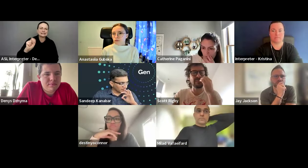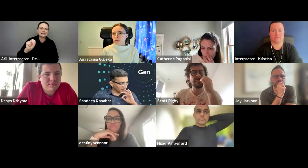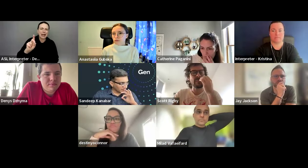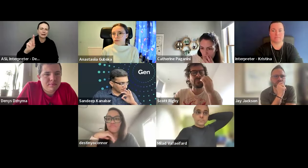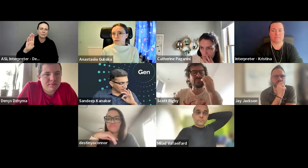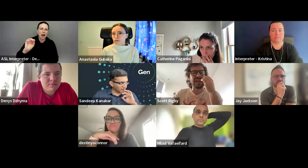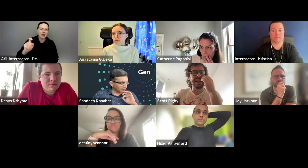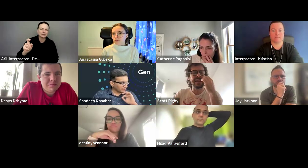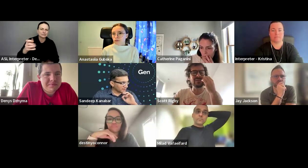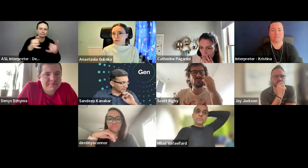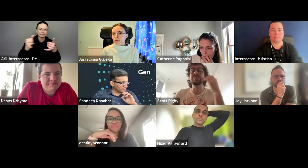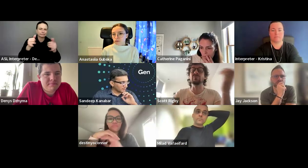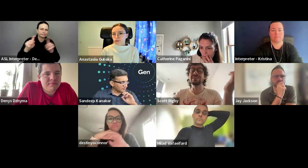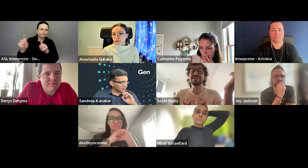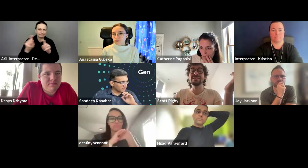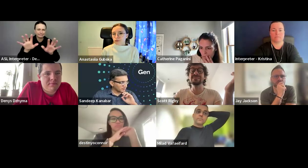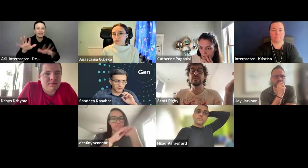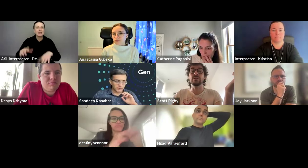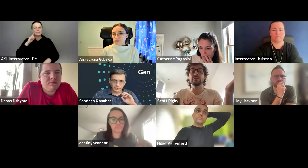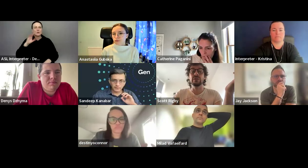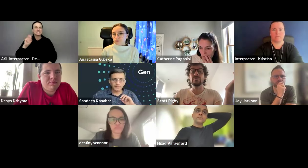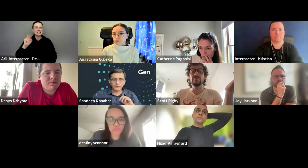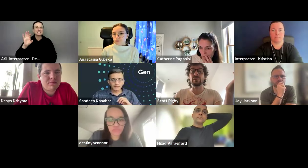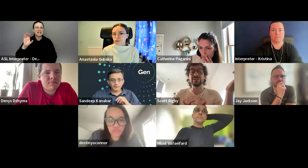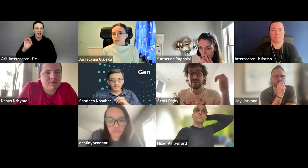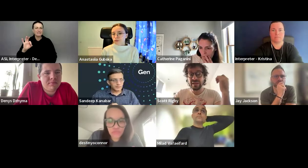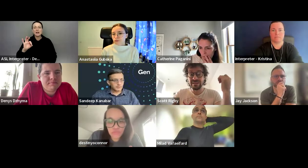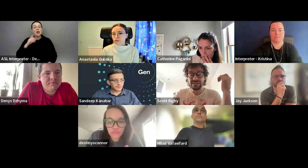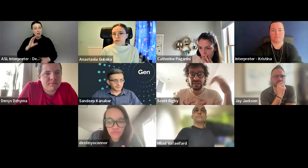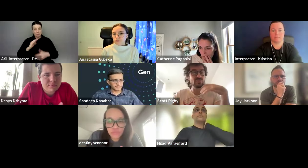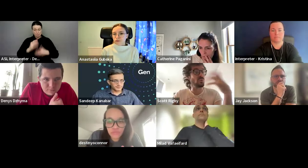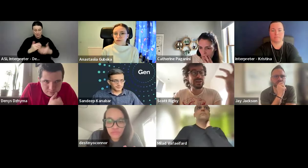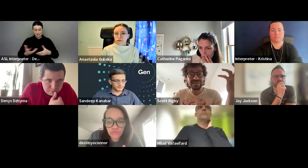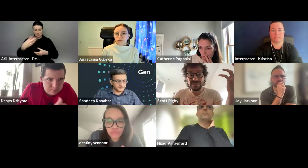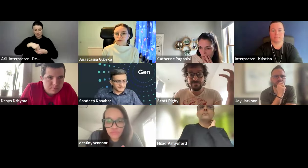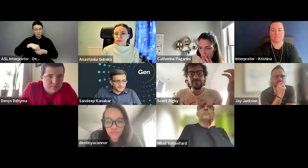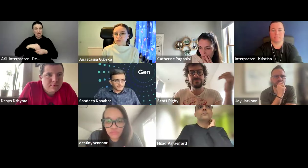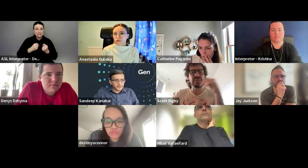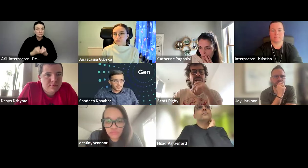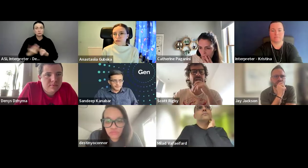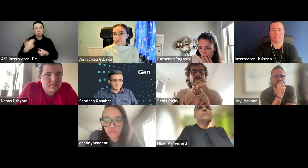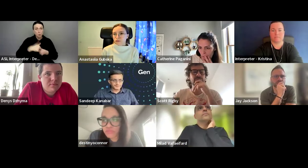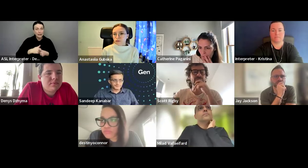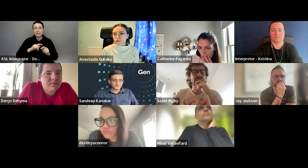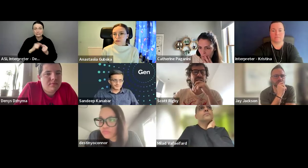CNCF. And what the process is of participating in these teams, joining a team,